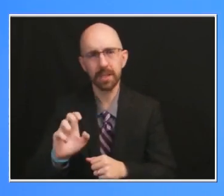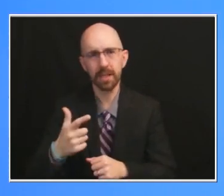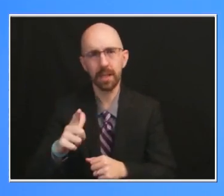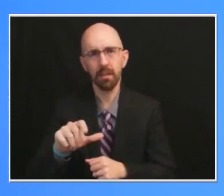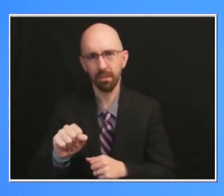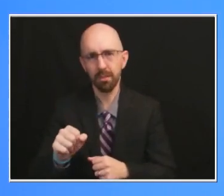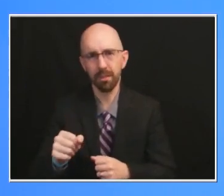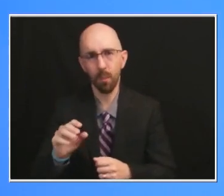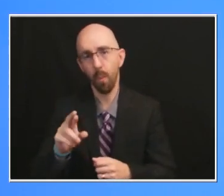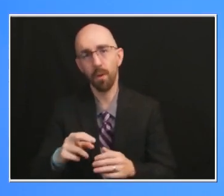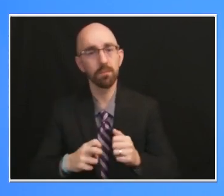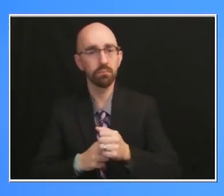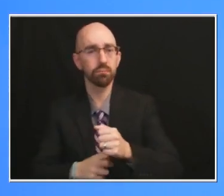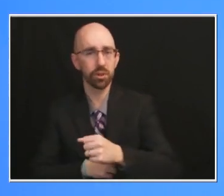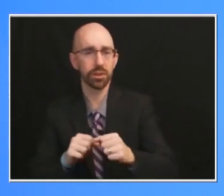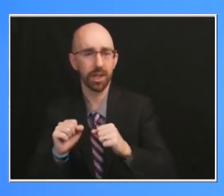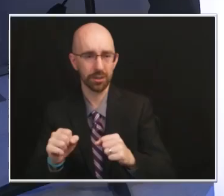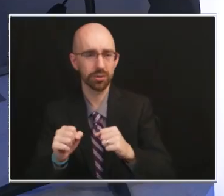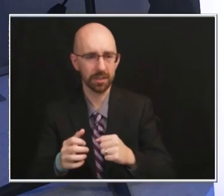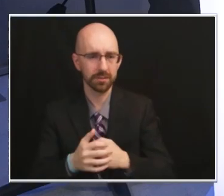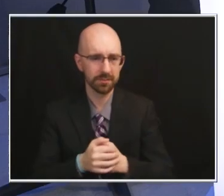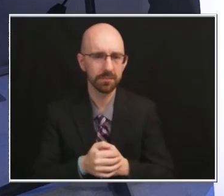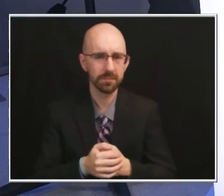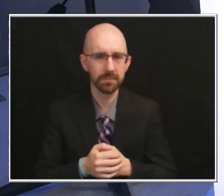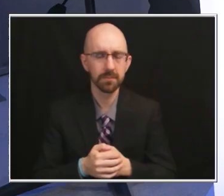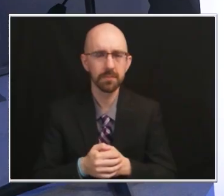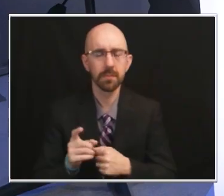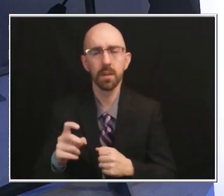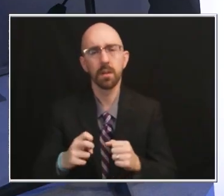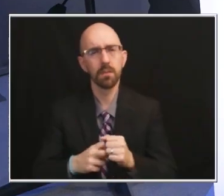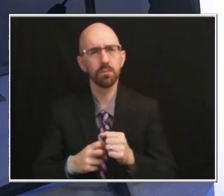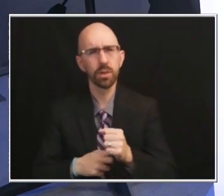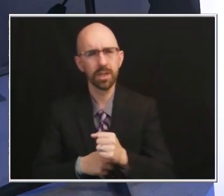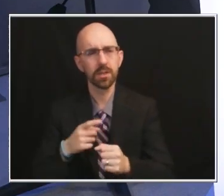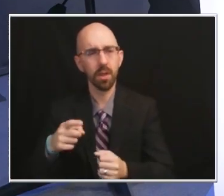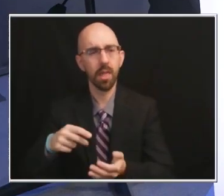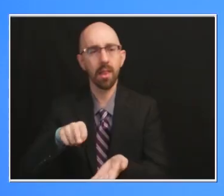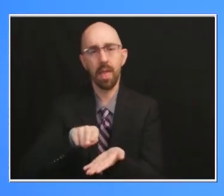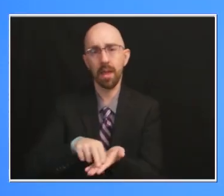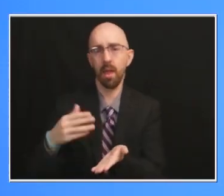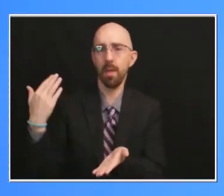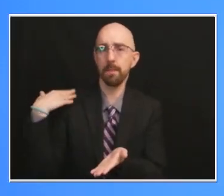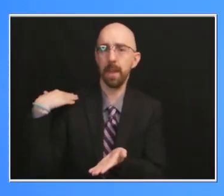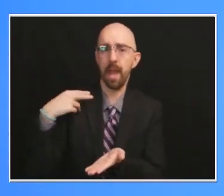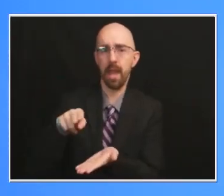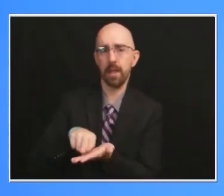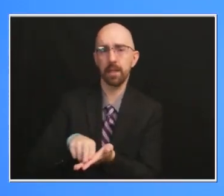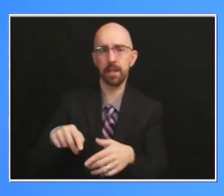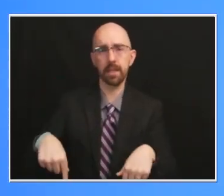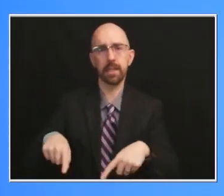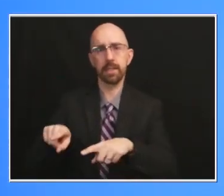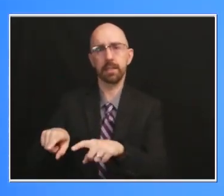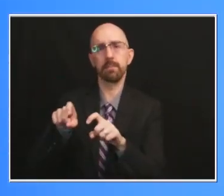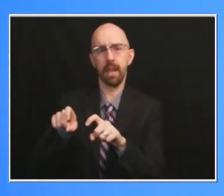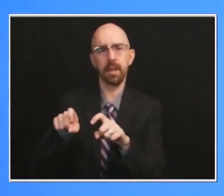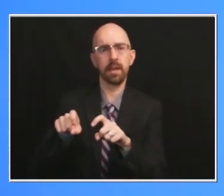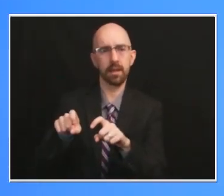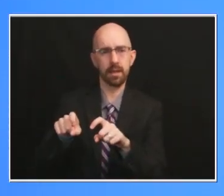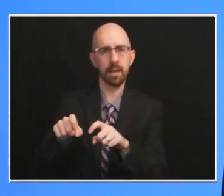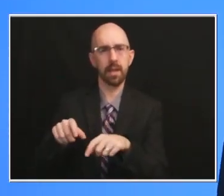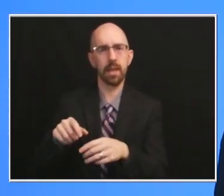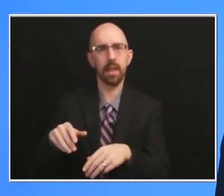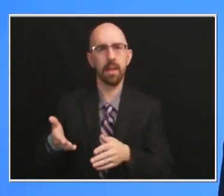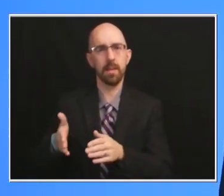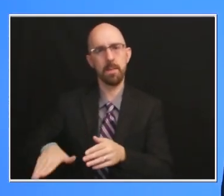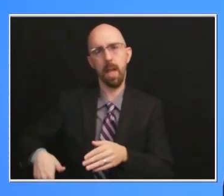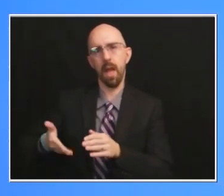bridge exercise. A bridge? Yes. And the bridge would... So they're laying down on their back, knees bent, feet like on the in ground, yoga. and they're lifting their bottom in the air.